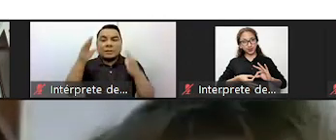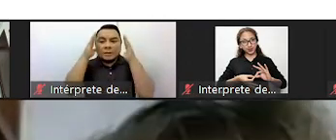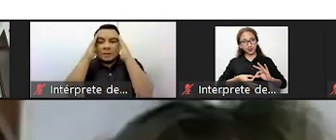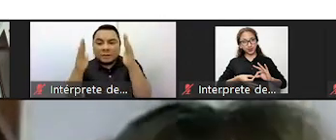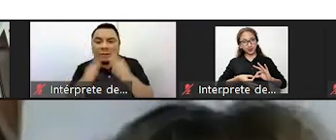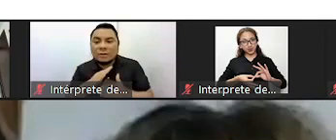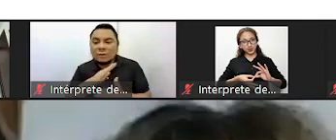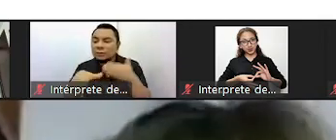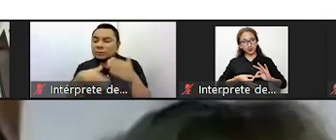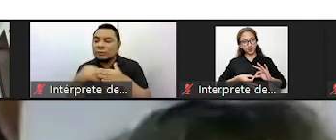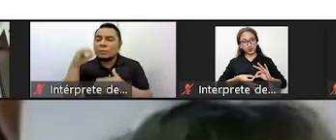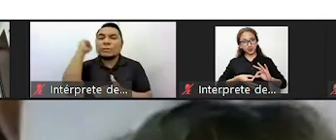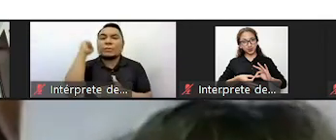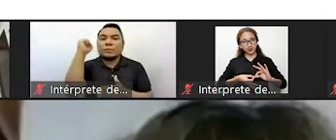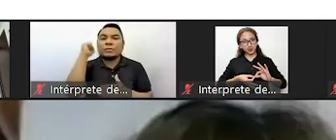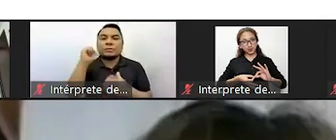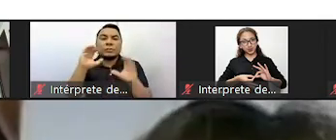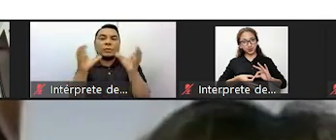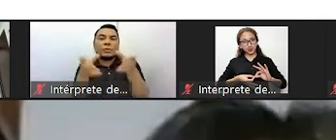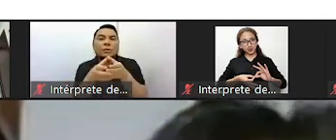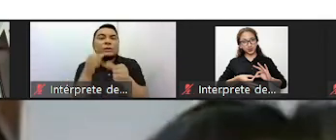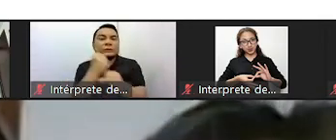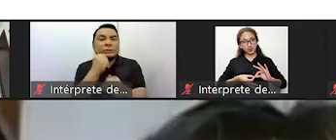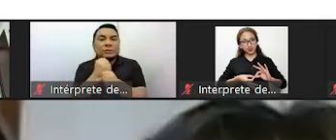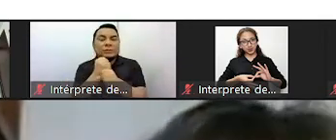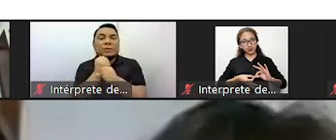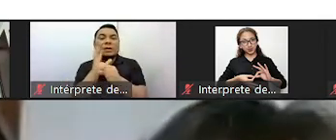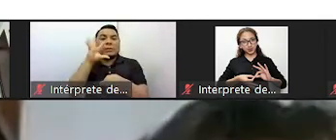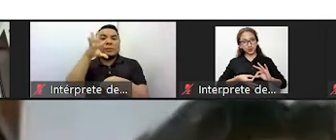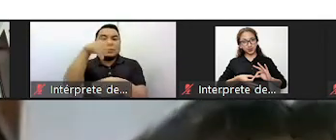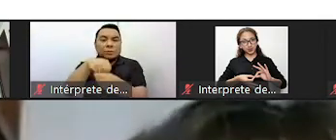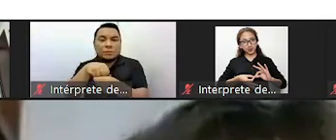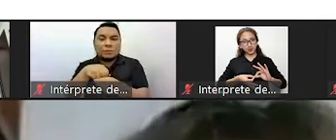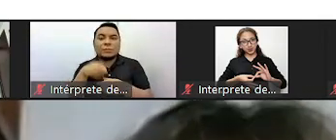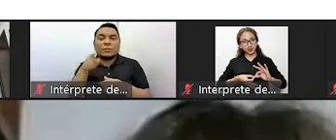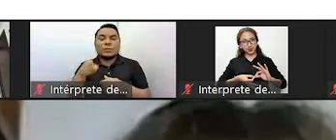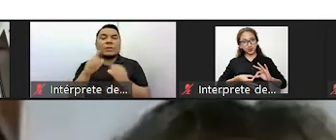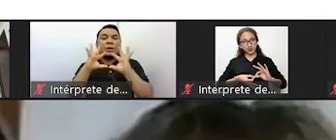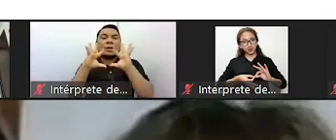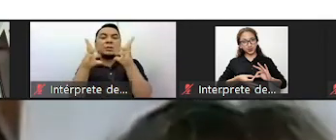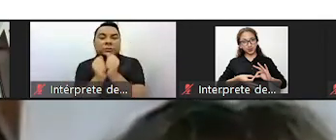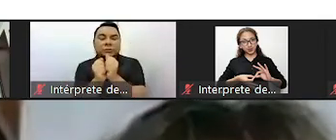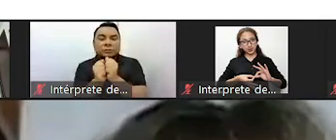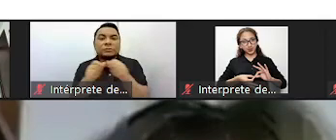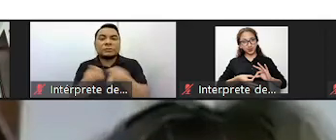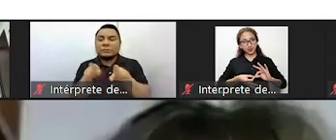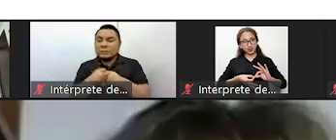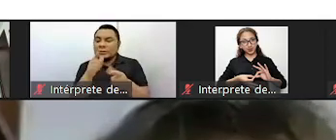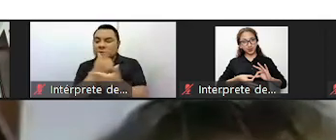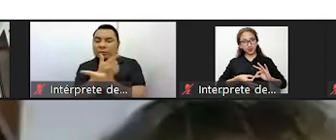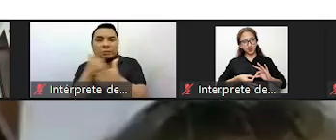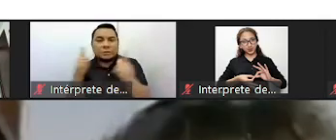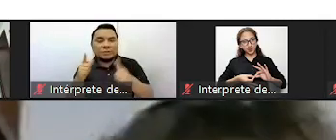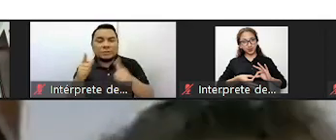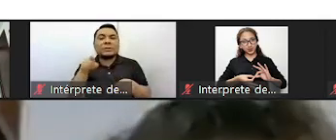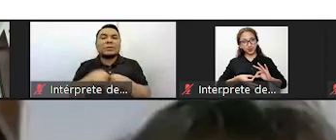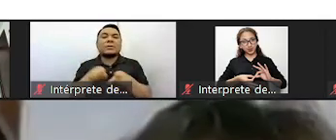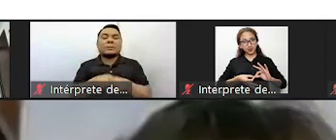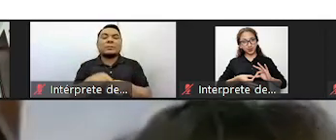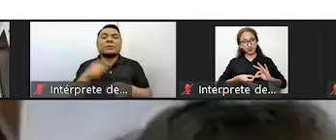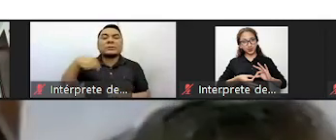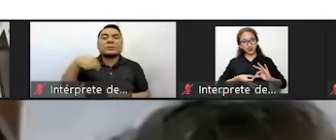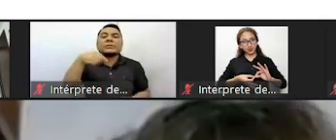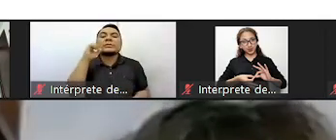activities however to understand and follow all collective jobs uh labor uh